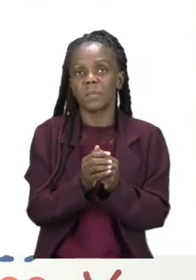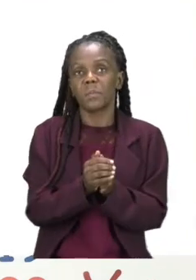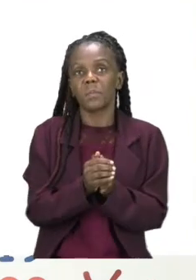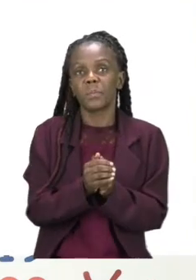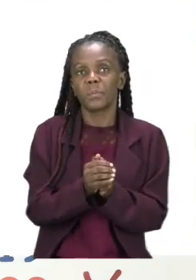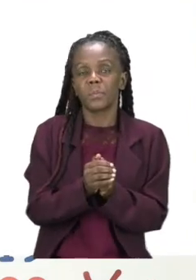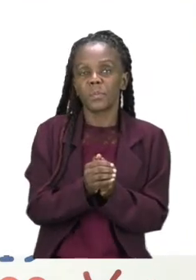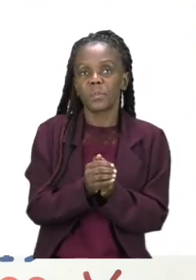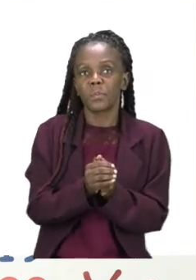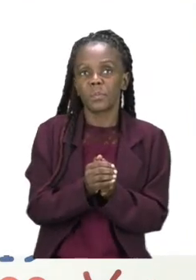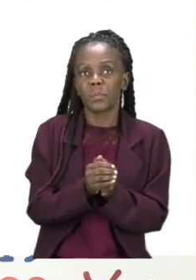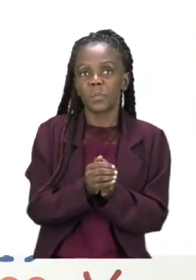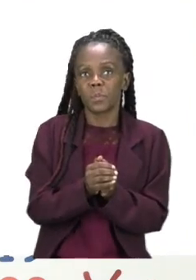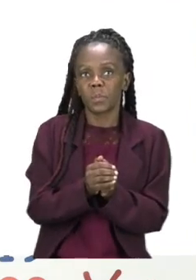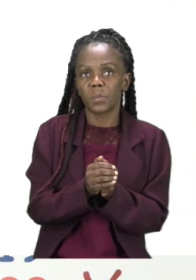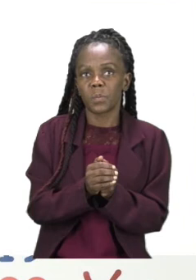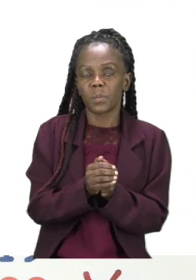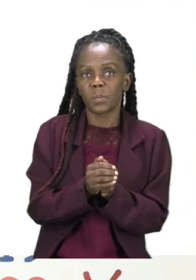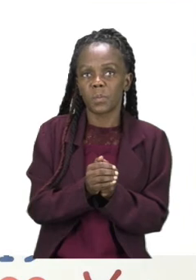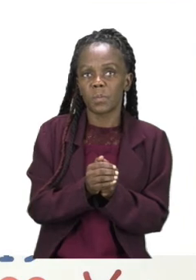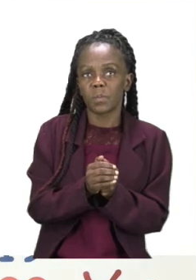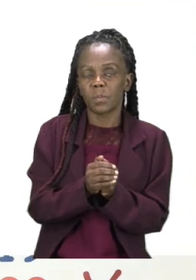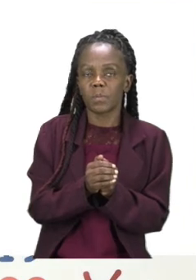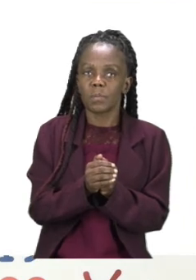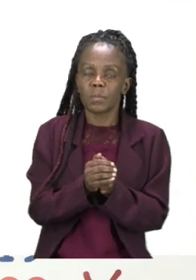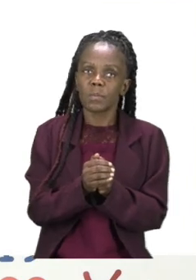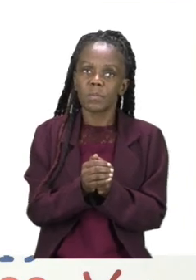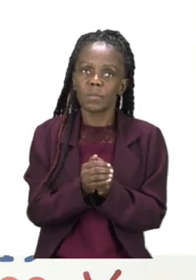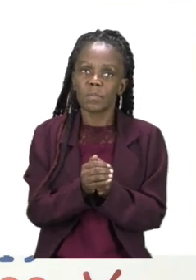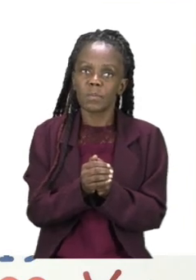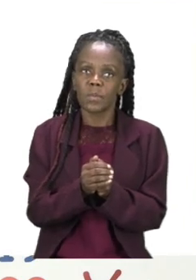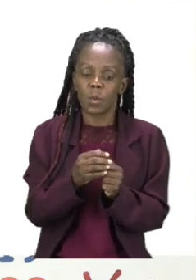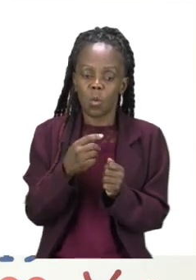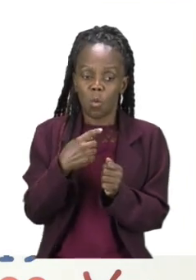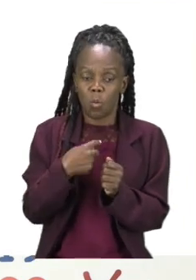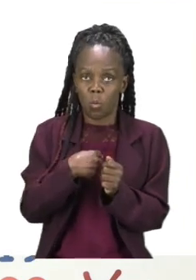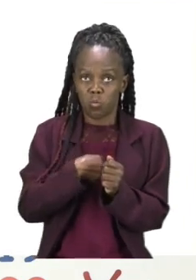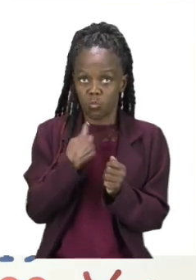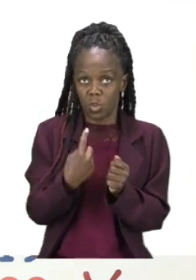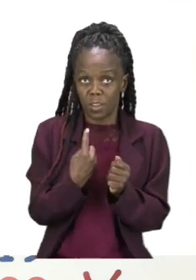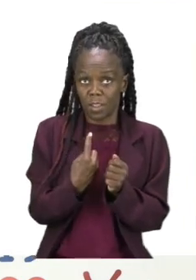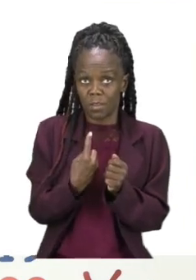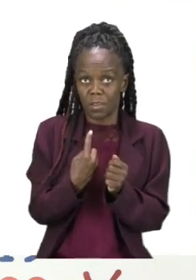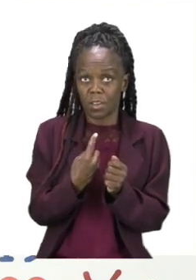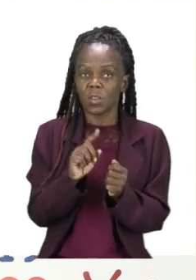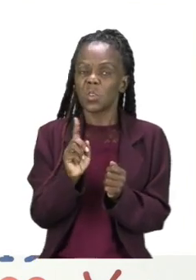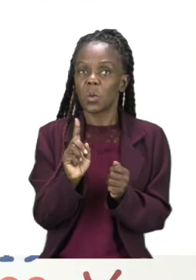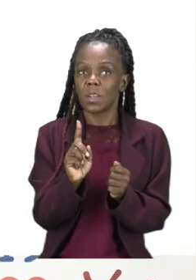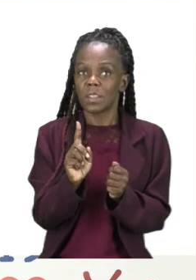Now, remember, let's try and go backwards. For yourself, you point to yourself and